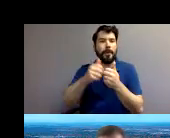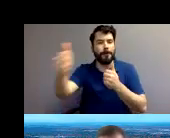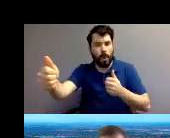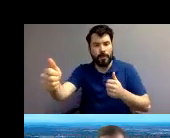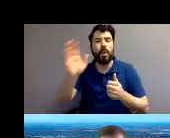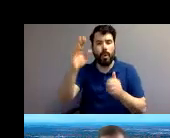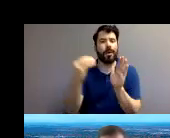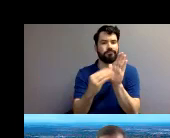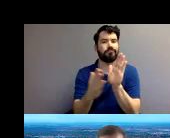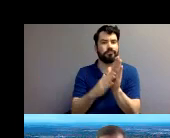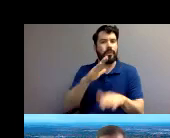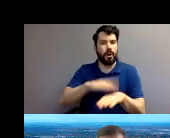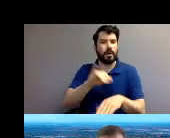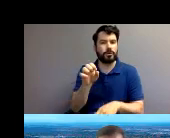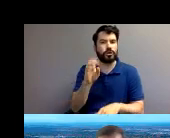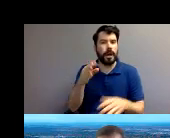postings.